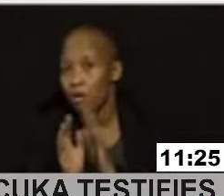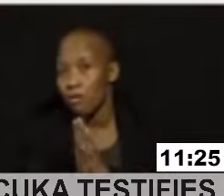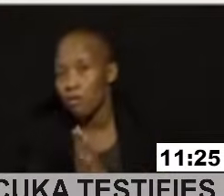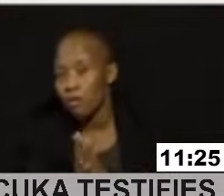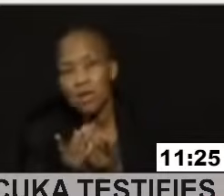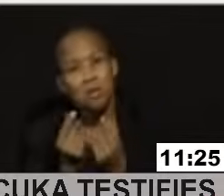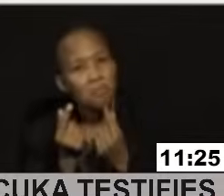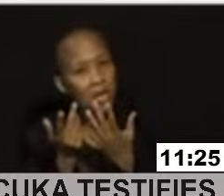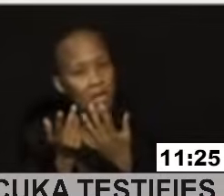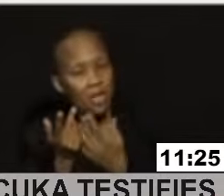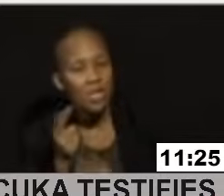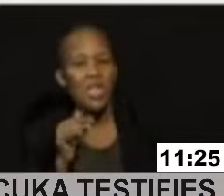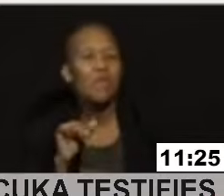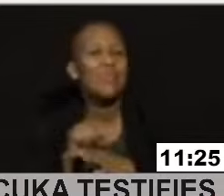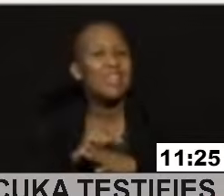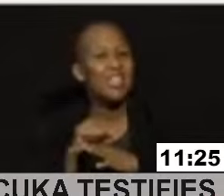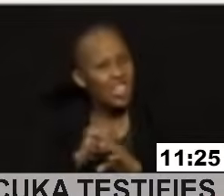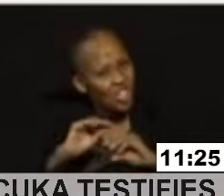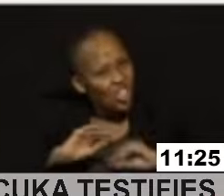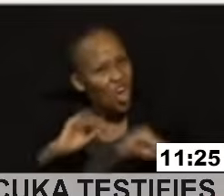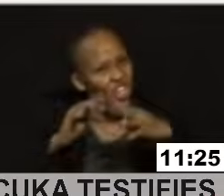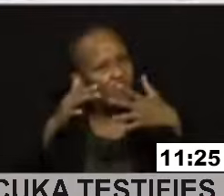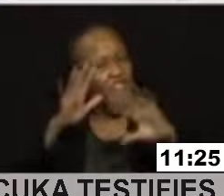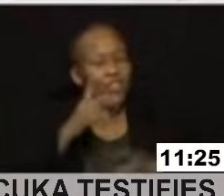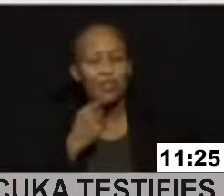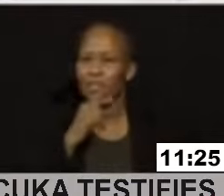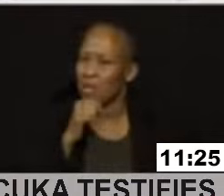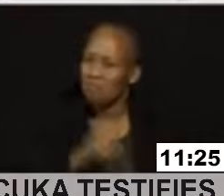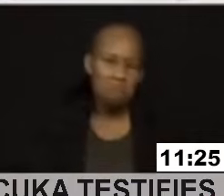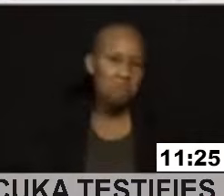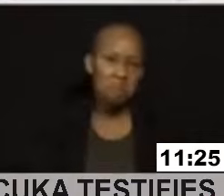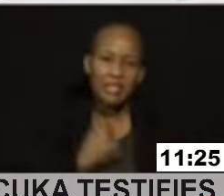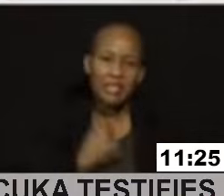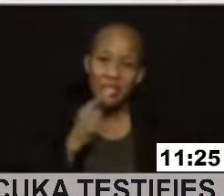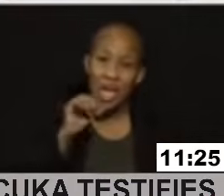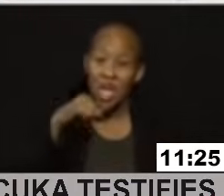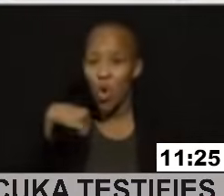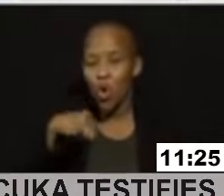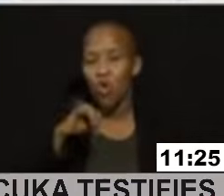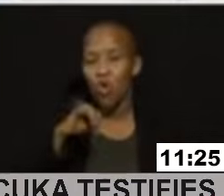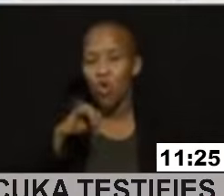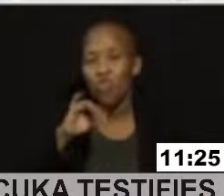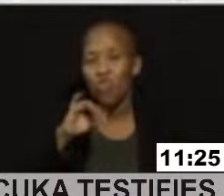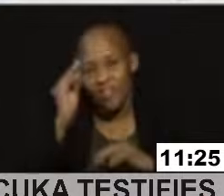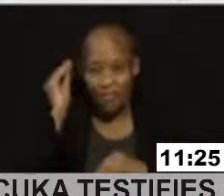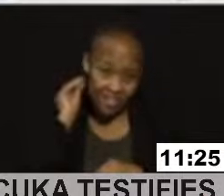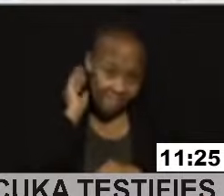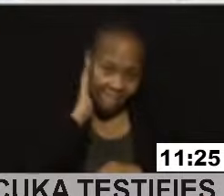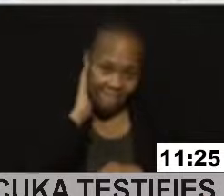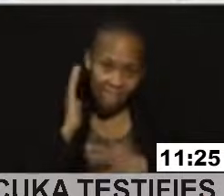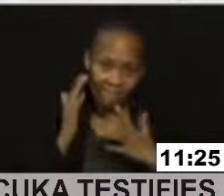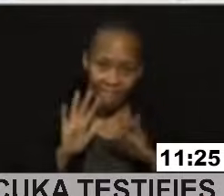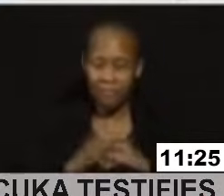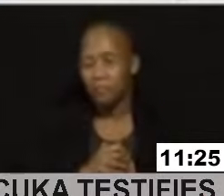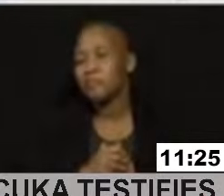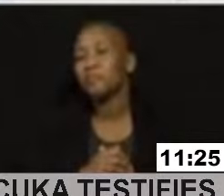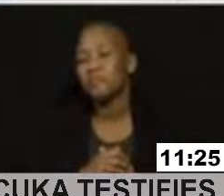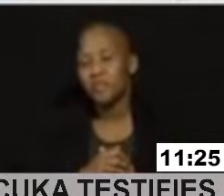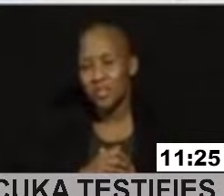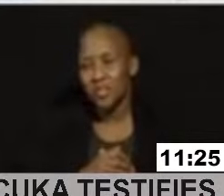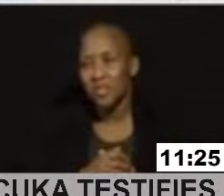So, indeed, that was a problem. And did that place a constraint on